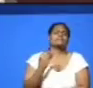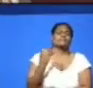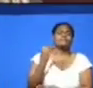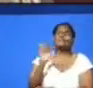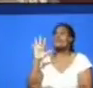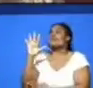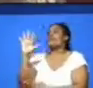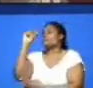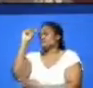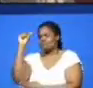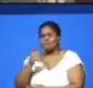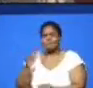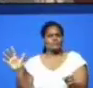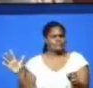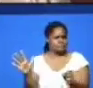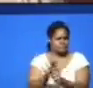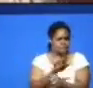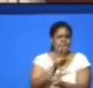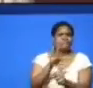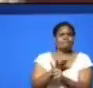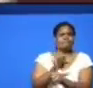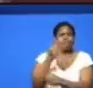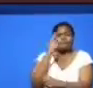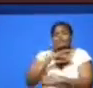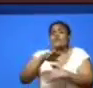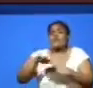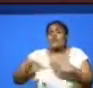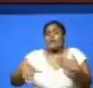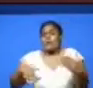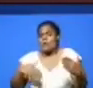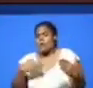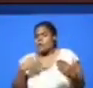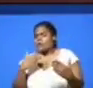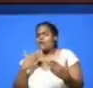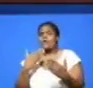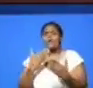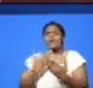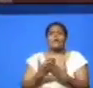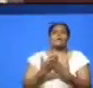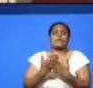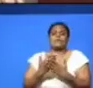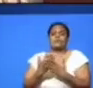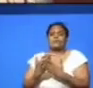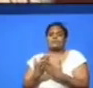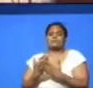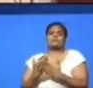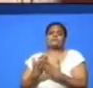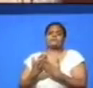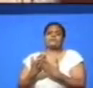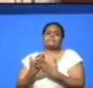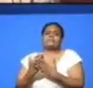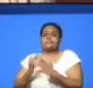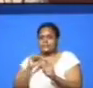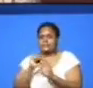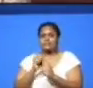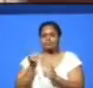His grace is sufficient for every trial I face.